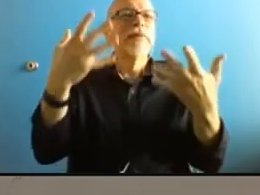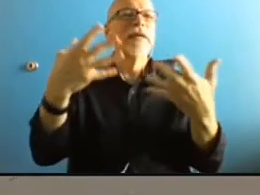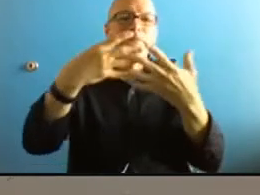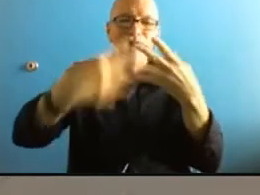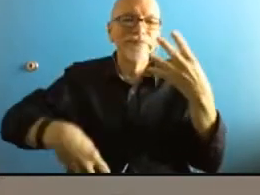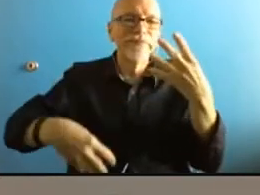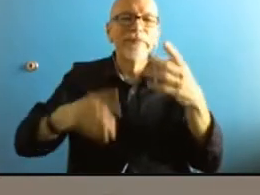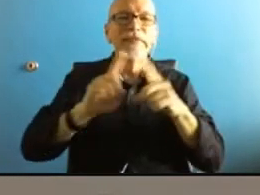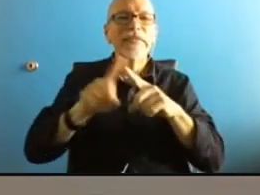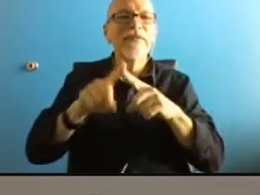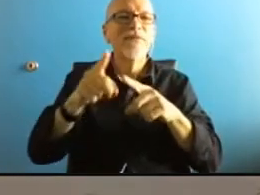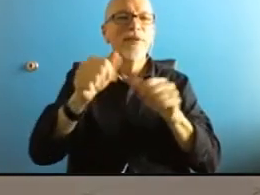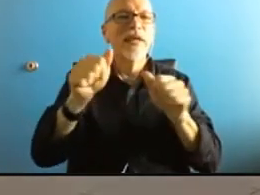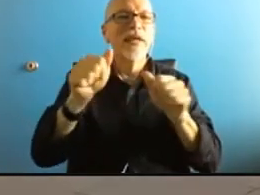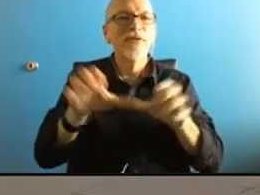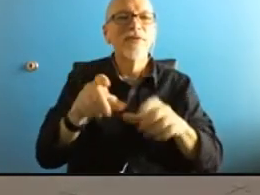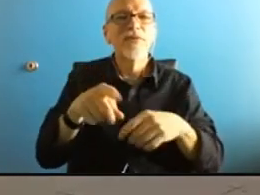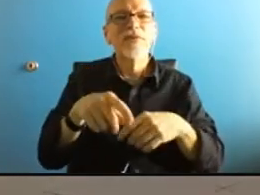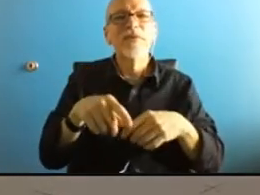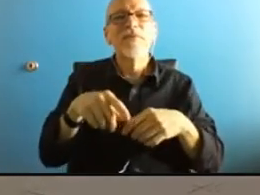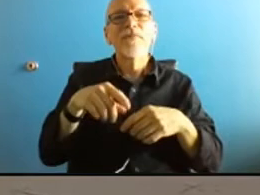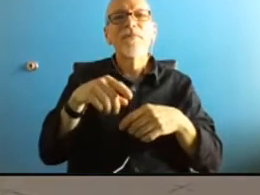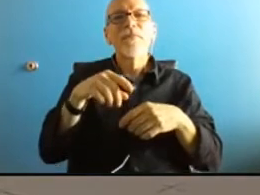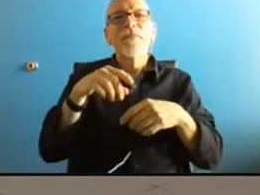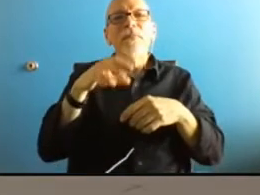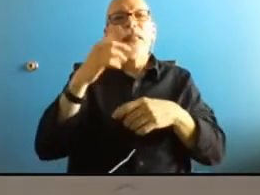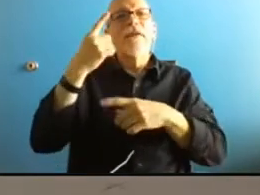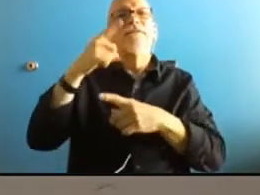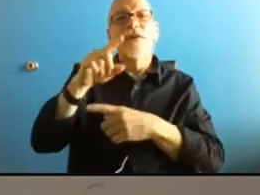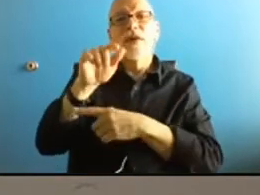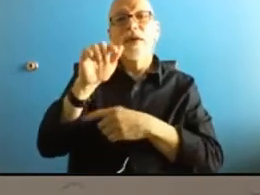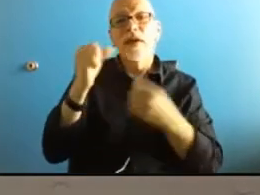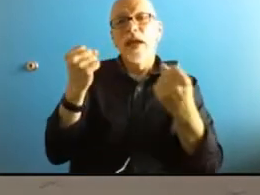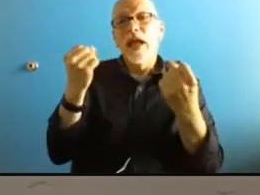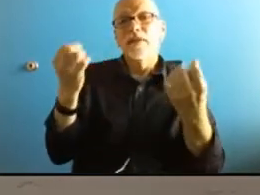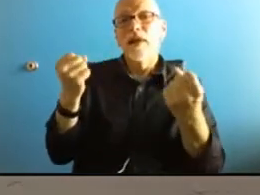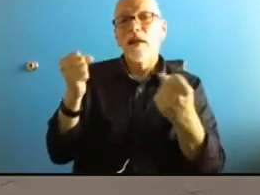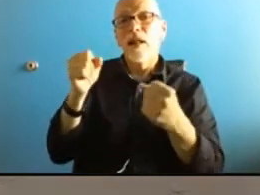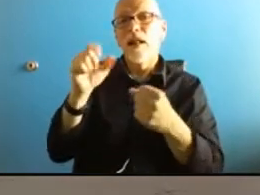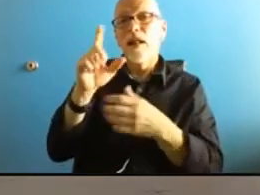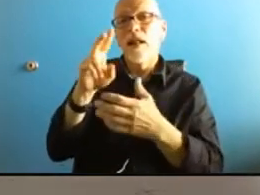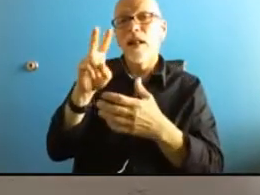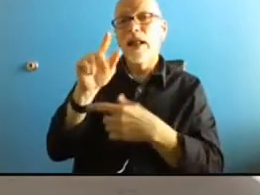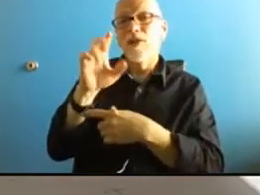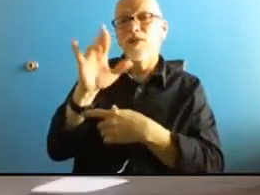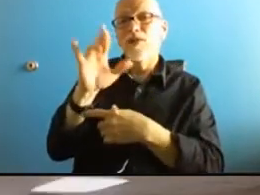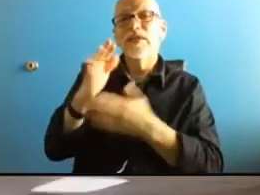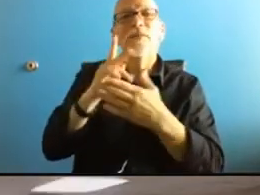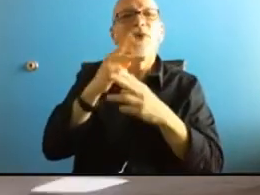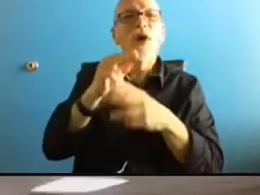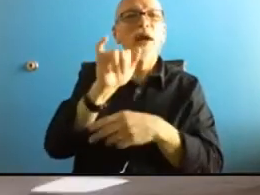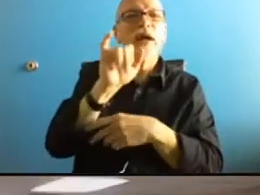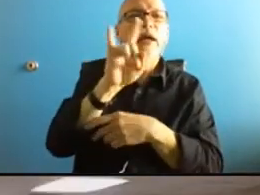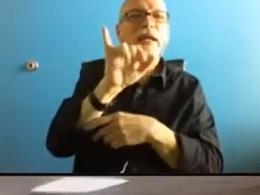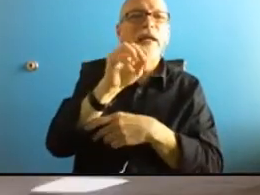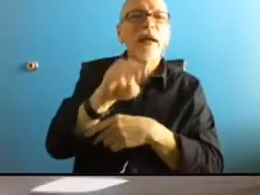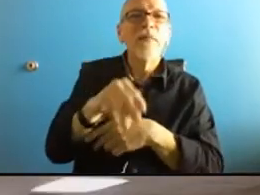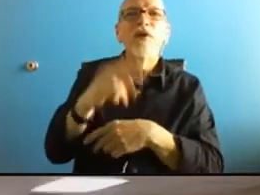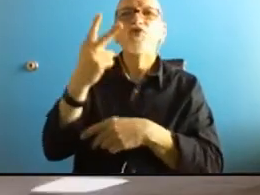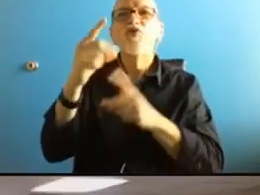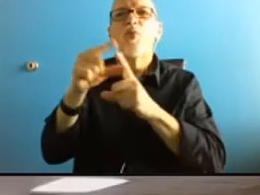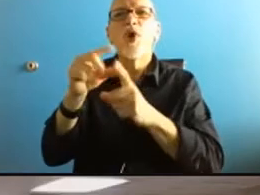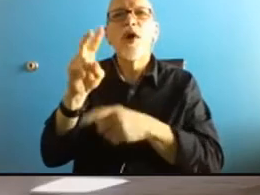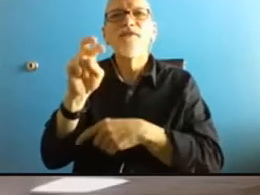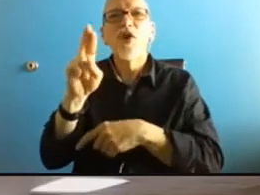things you could do as far as ASL literacy. As you all know, some people call them idioms, some call them two-word verbs.